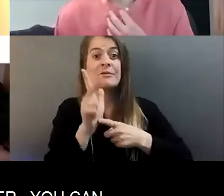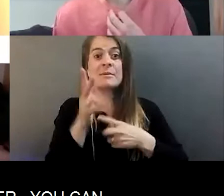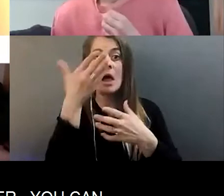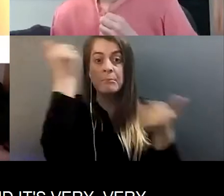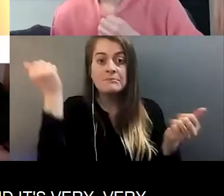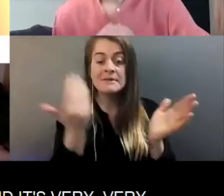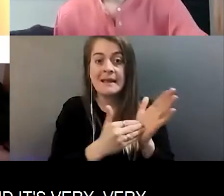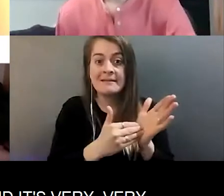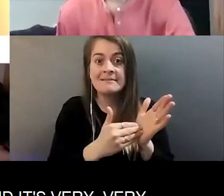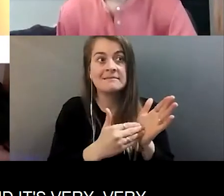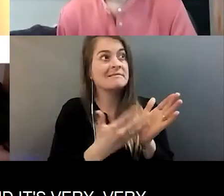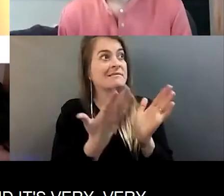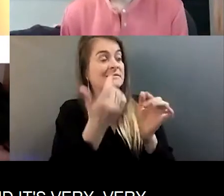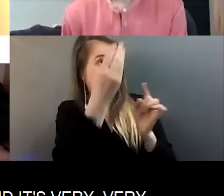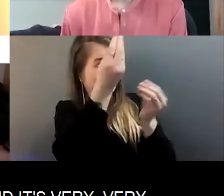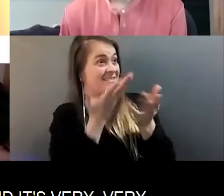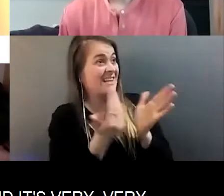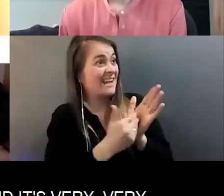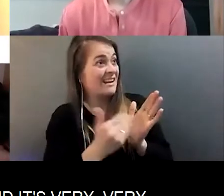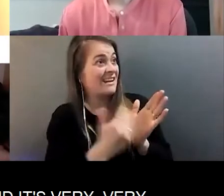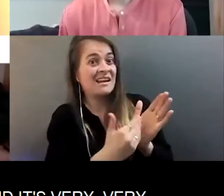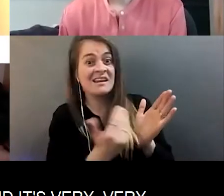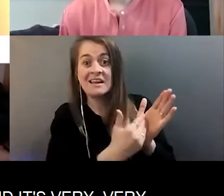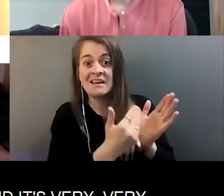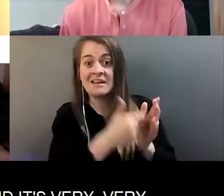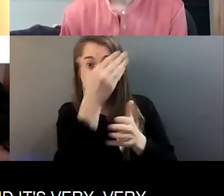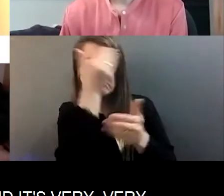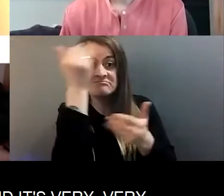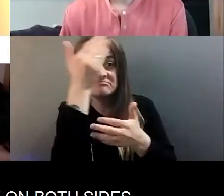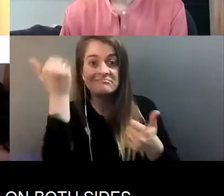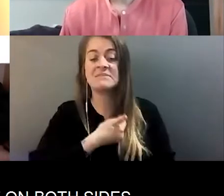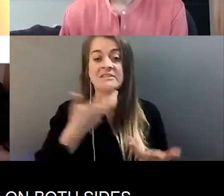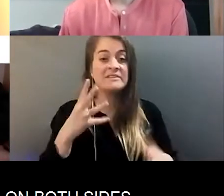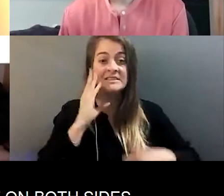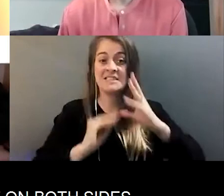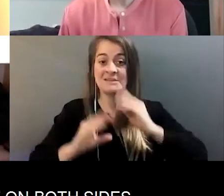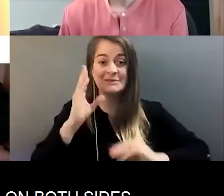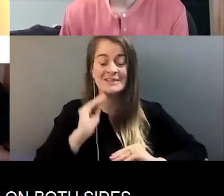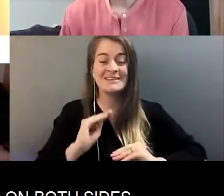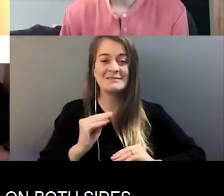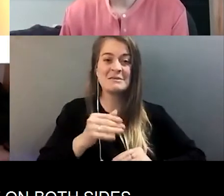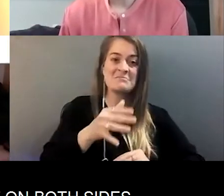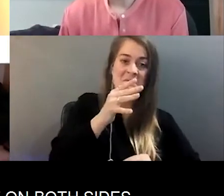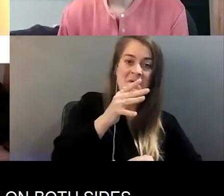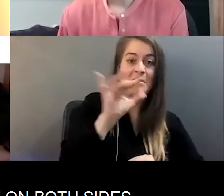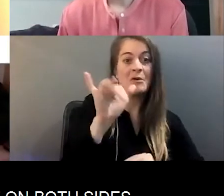remind again and it's gone again, and it's very, very frustrating. I've experienced that on both sides now,